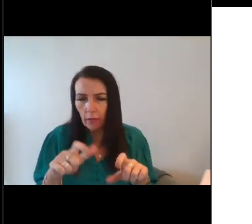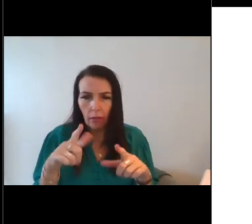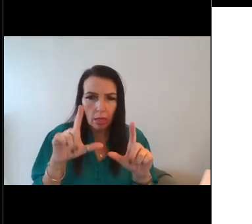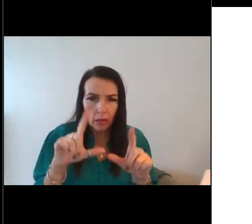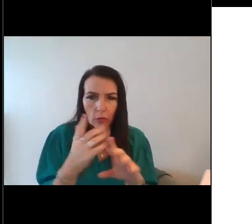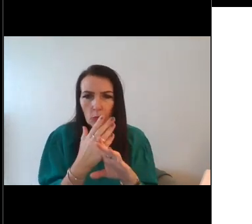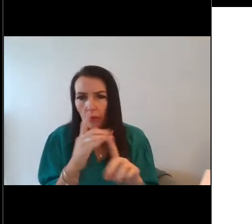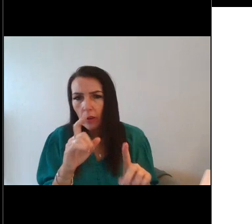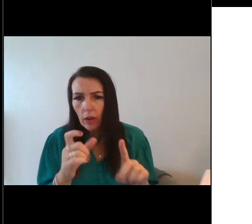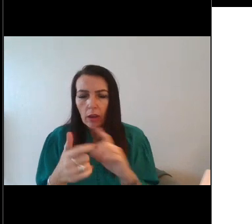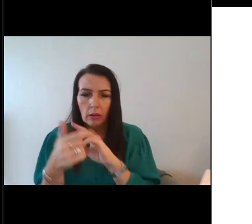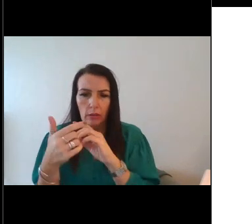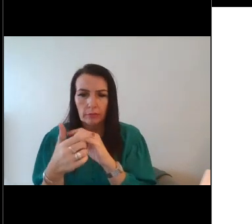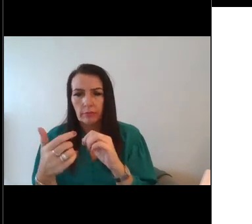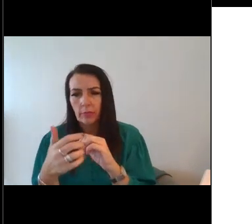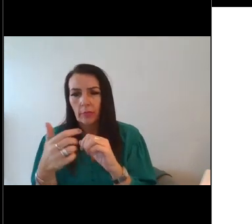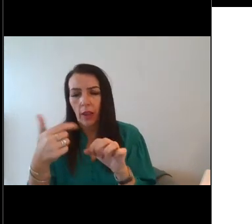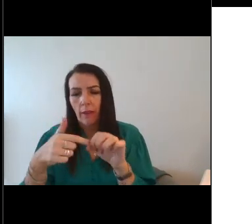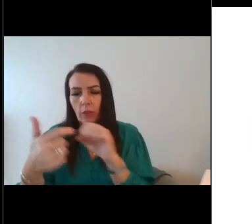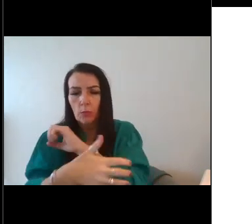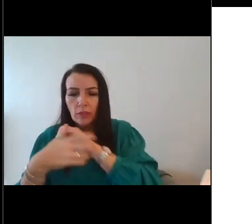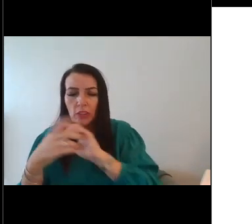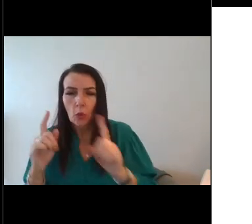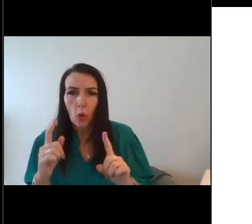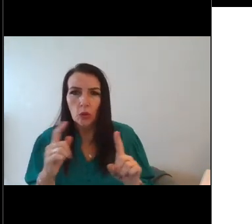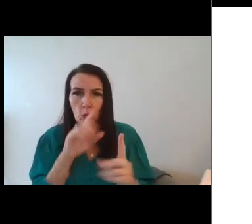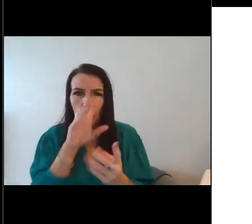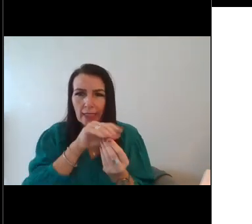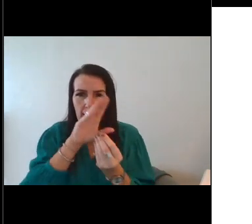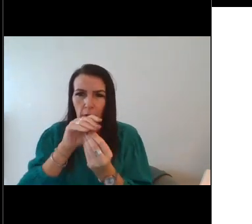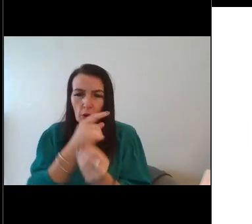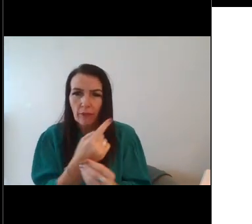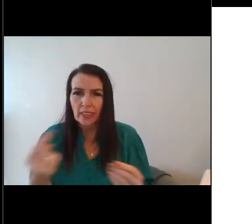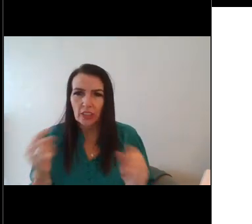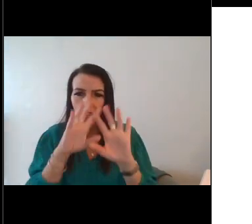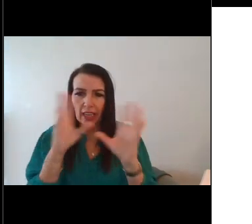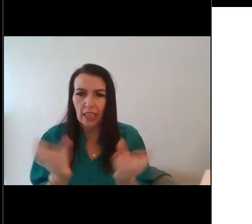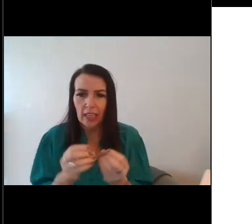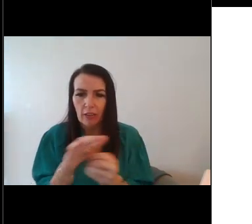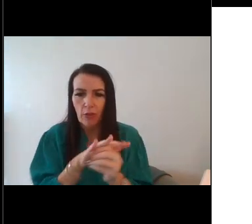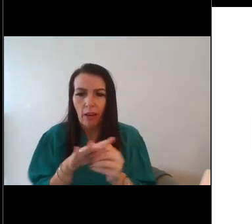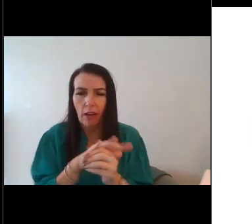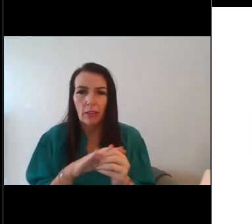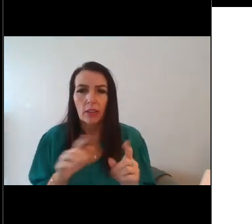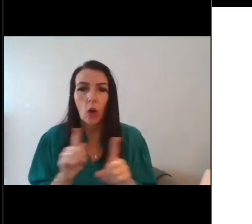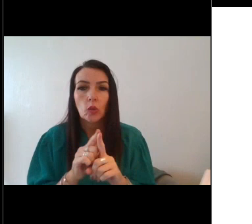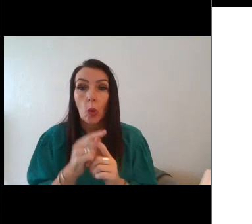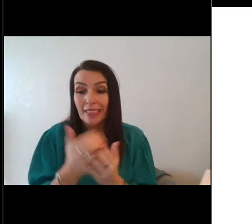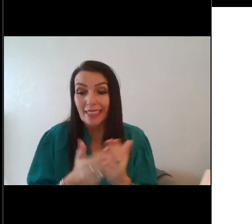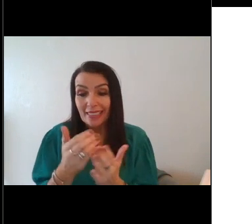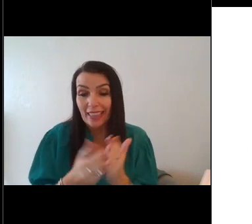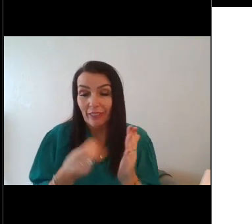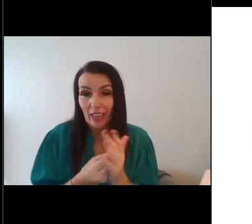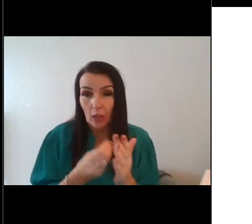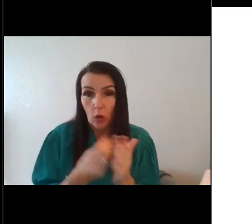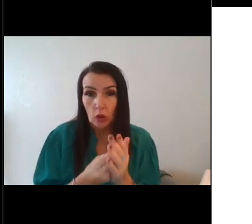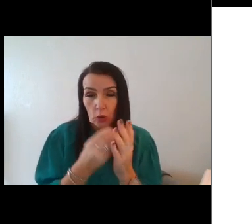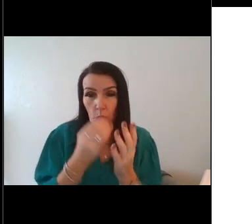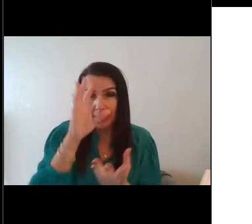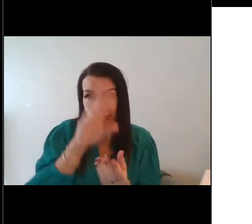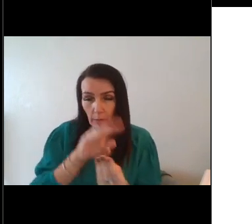poverty. So it's really just trying to give a summary of that area. We also summarized the costs and savings under each of those 2 scenarios we